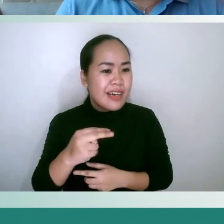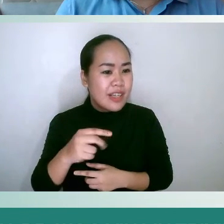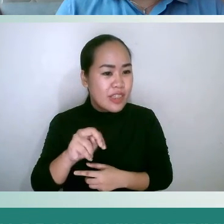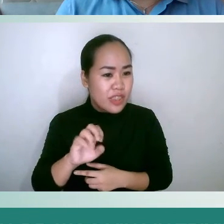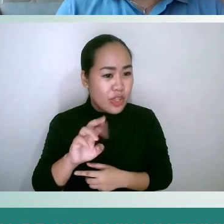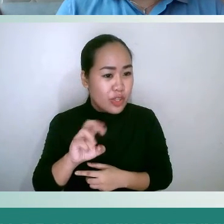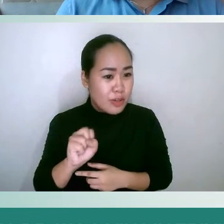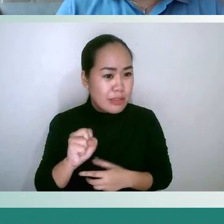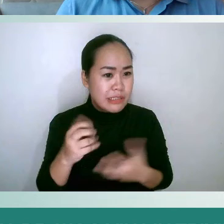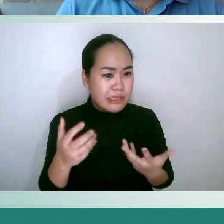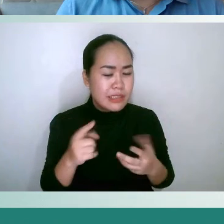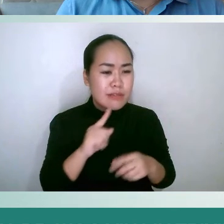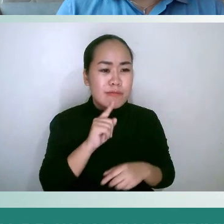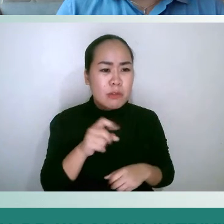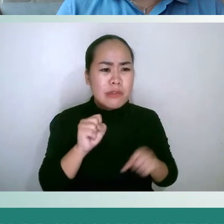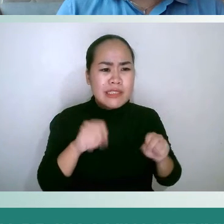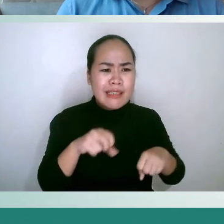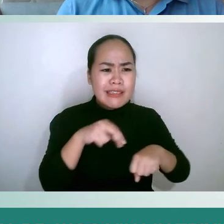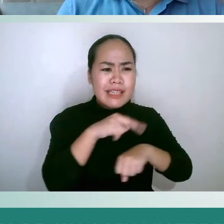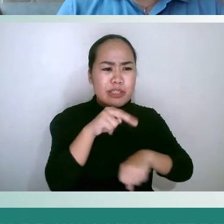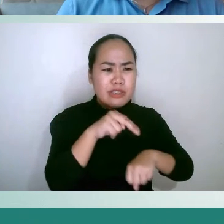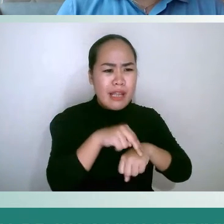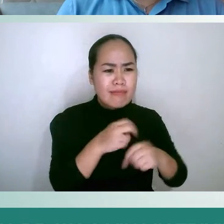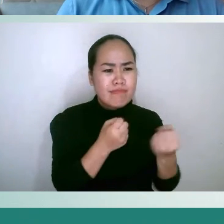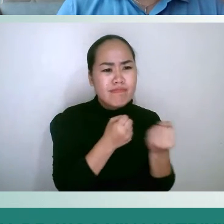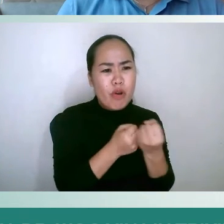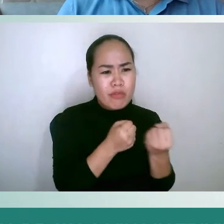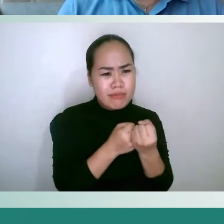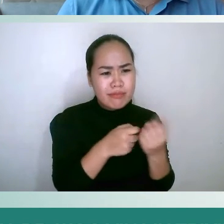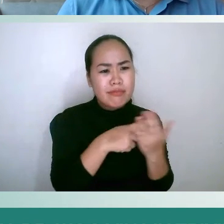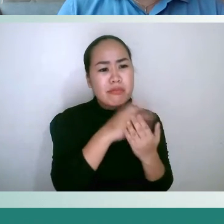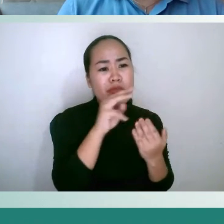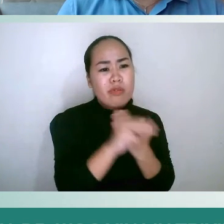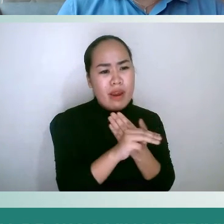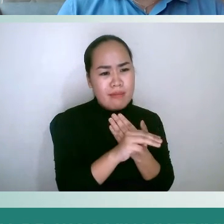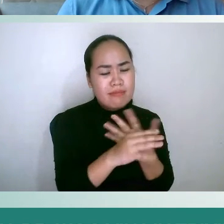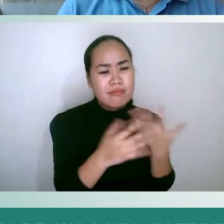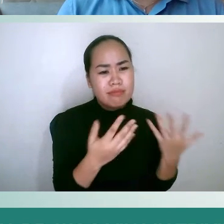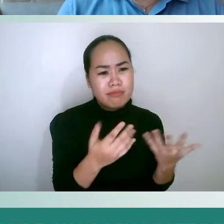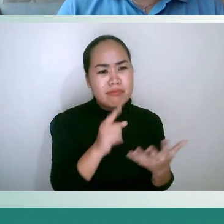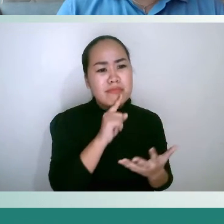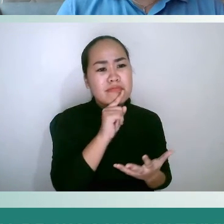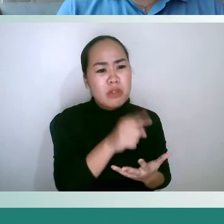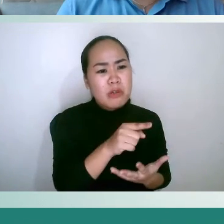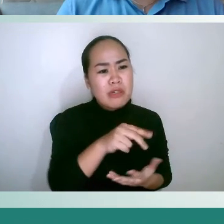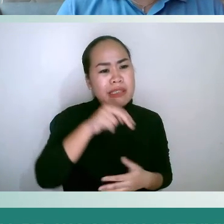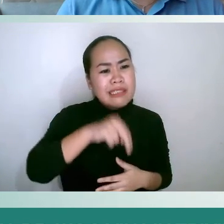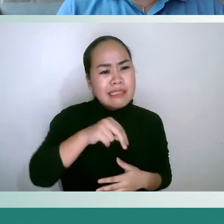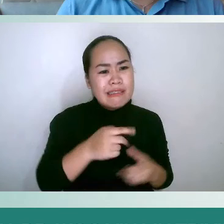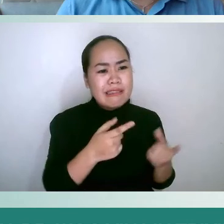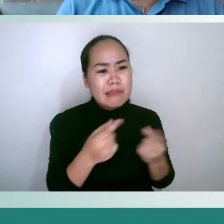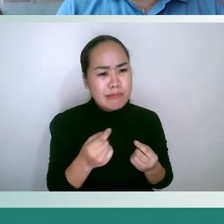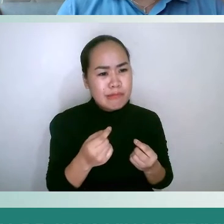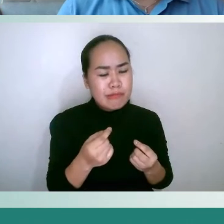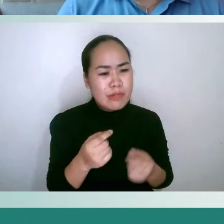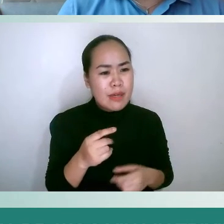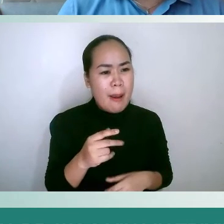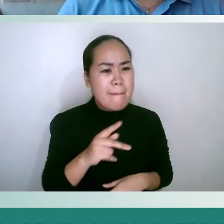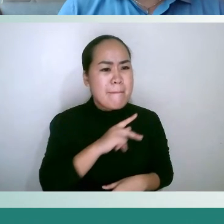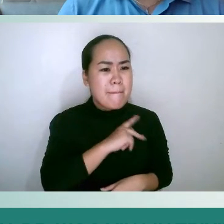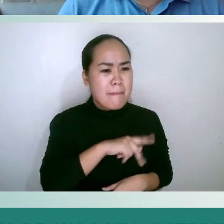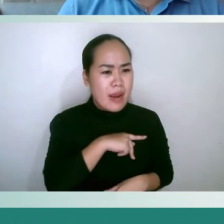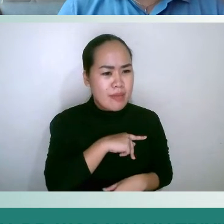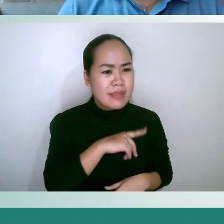our national subsidized program as yet. So they have to do it in the private laboratories